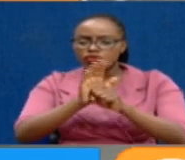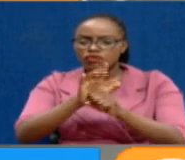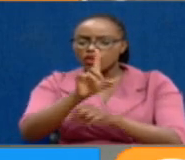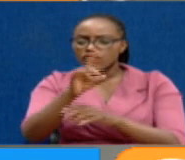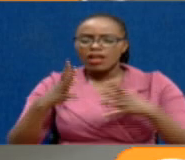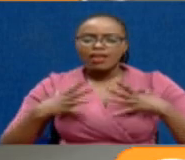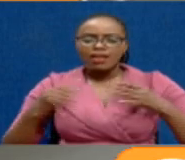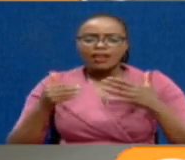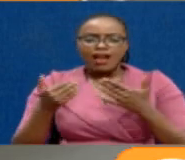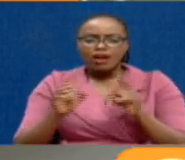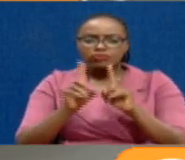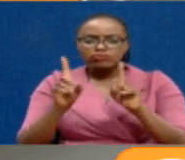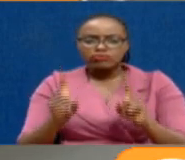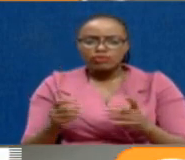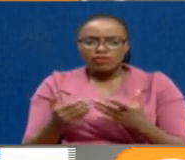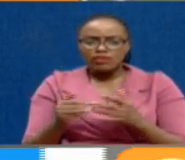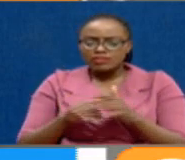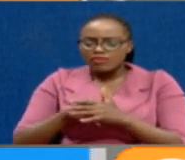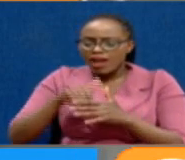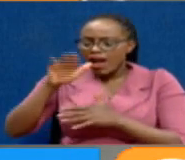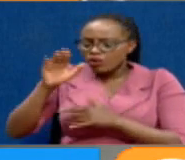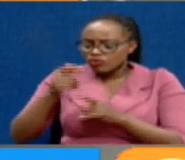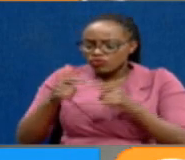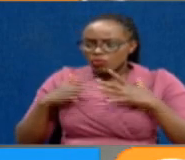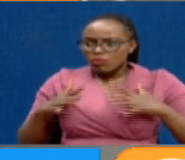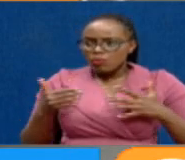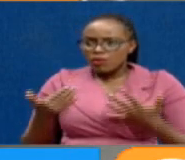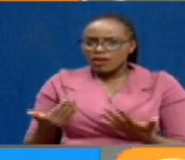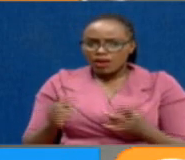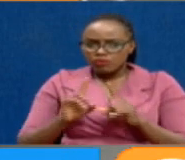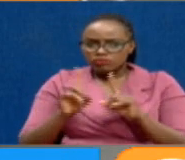heal? How does the virus get out of the body?